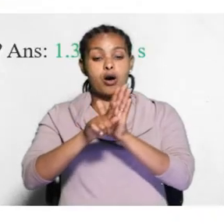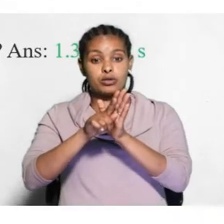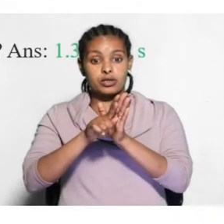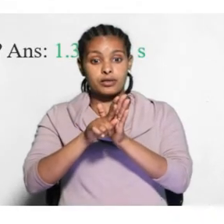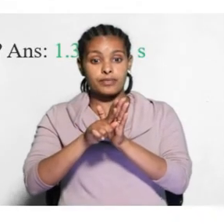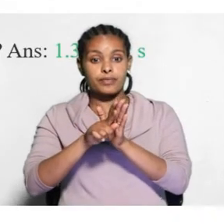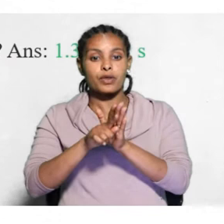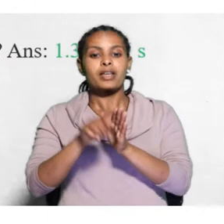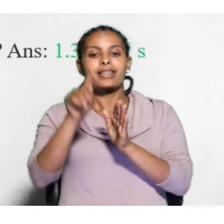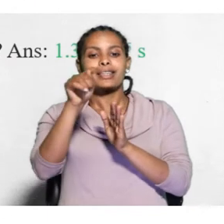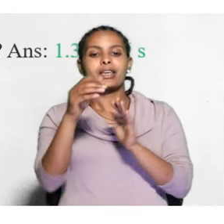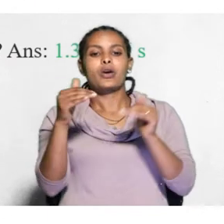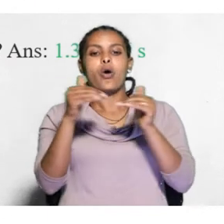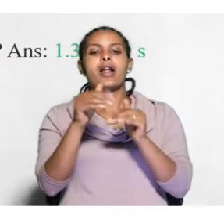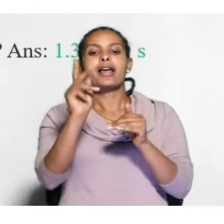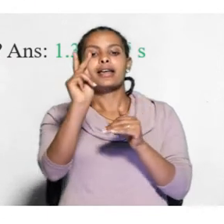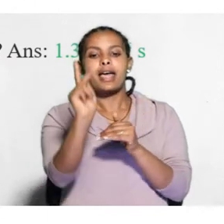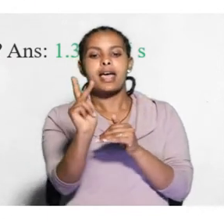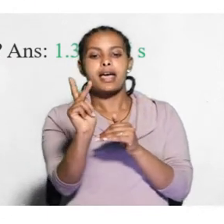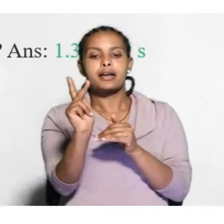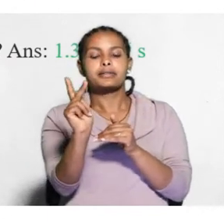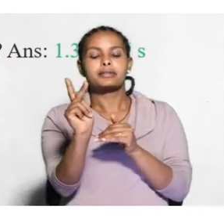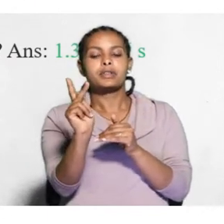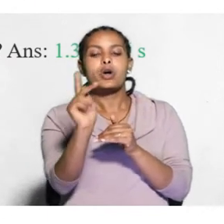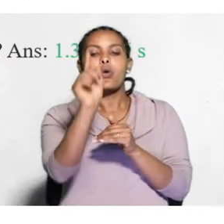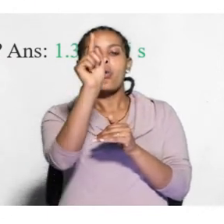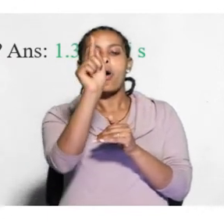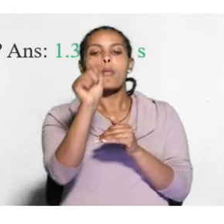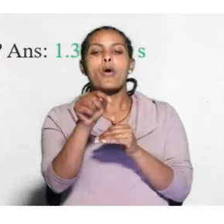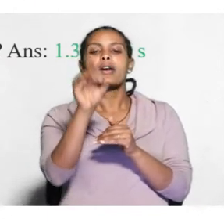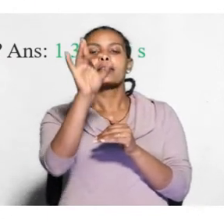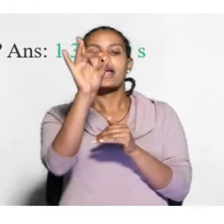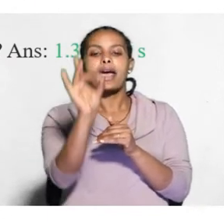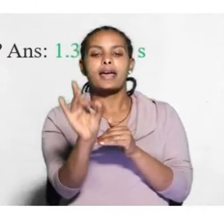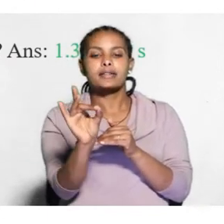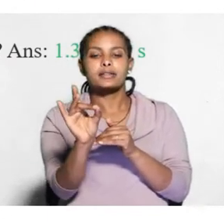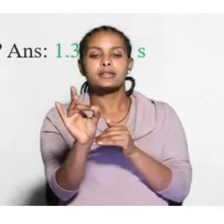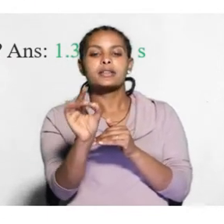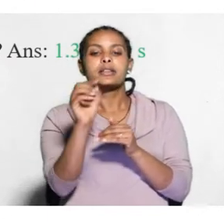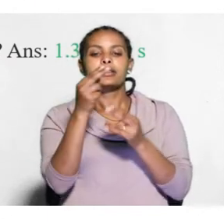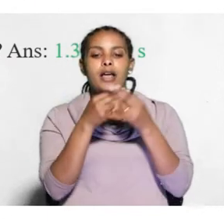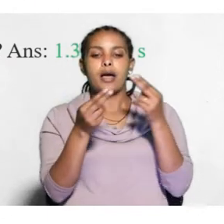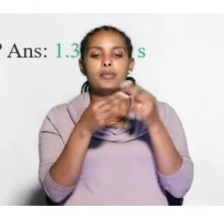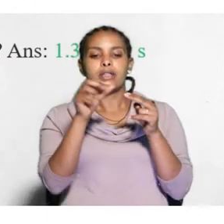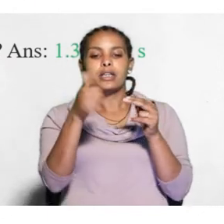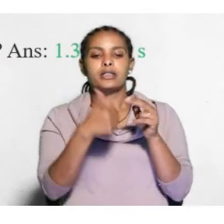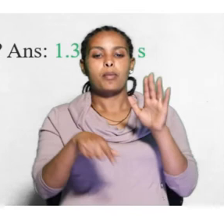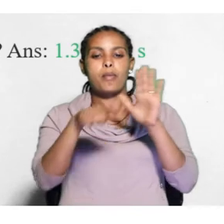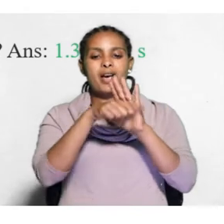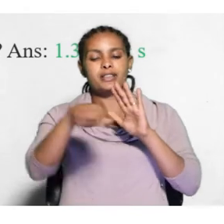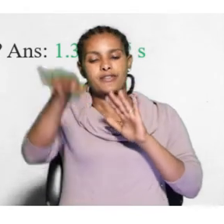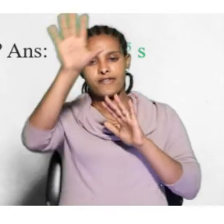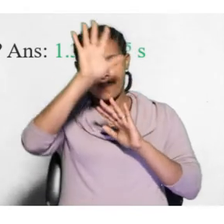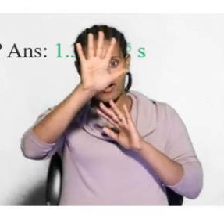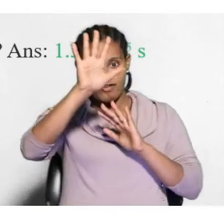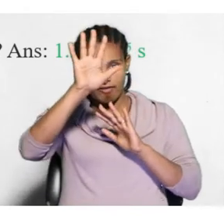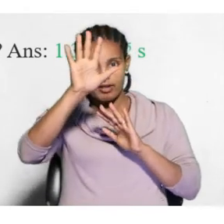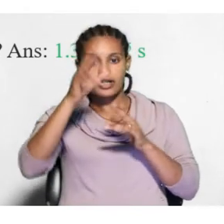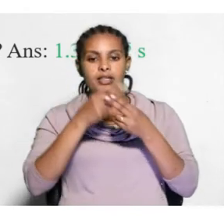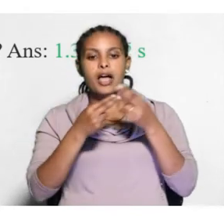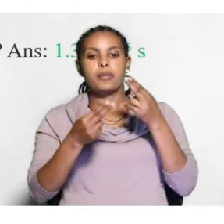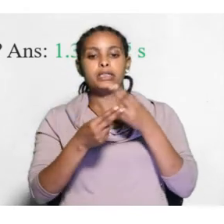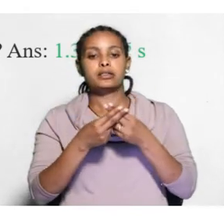team equal cam is rate constant 1.8 1.8 times ten the power minus five